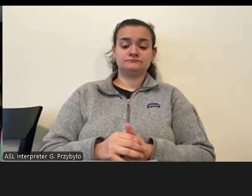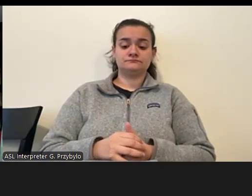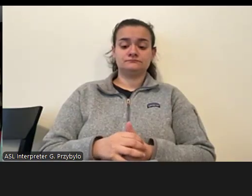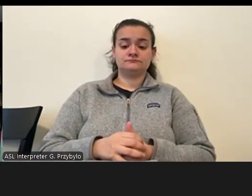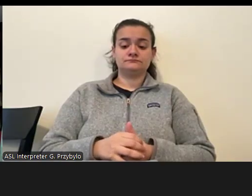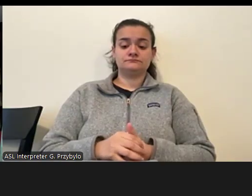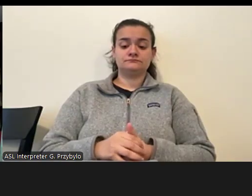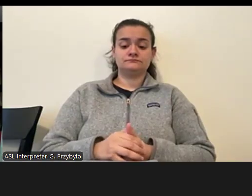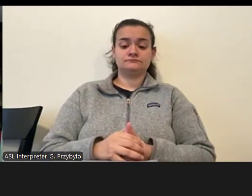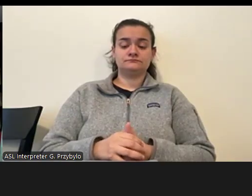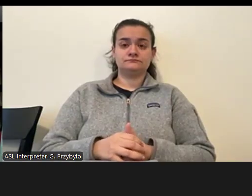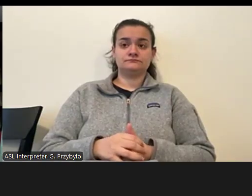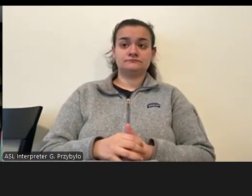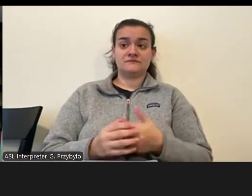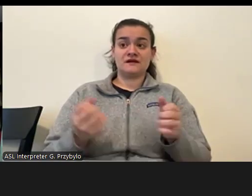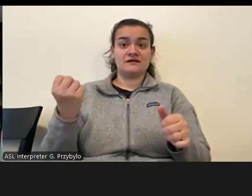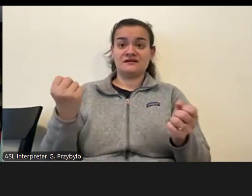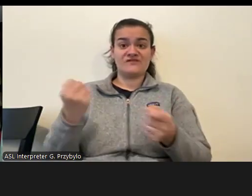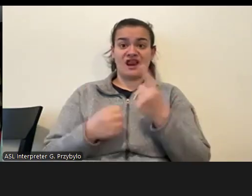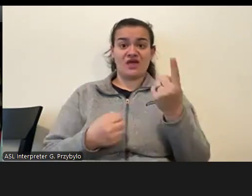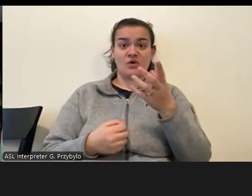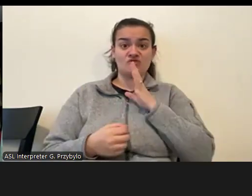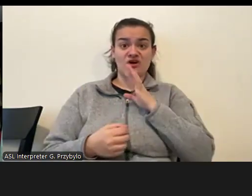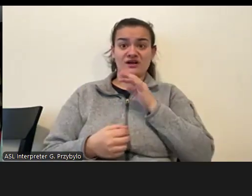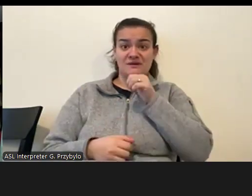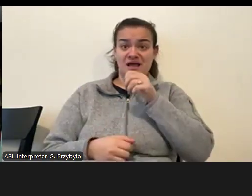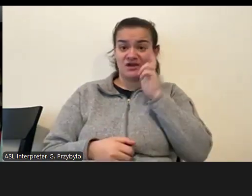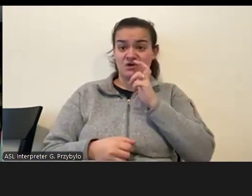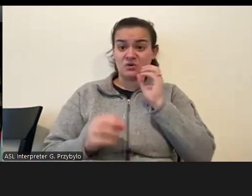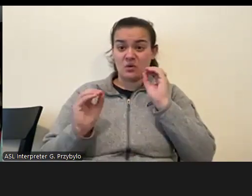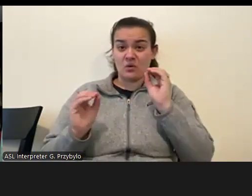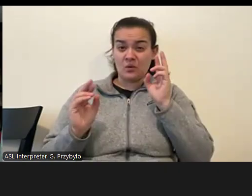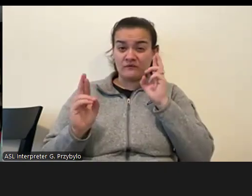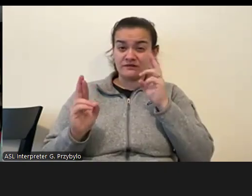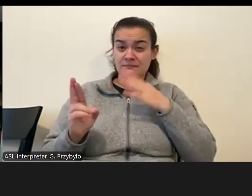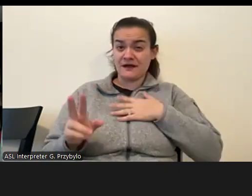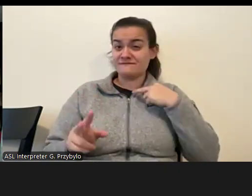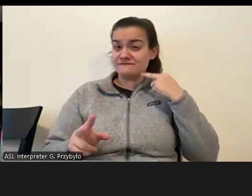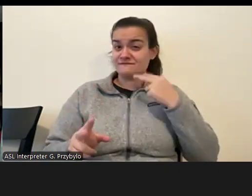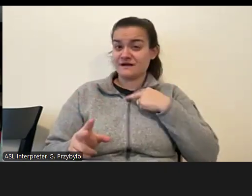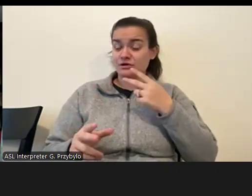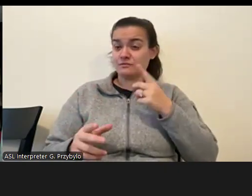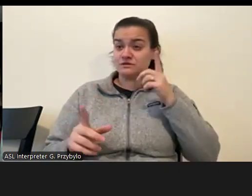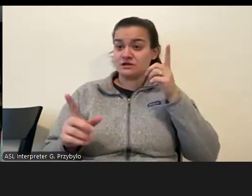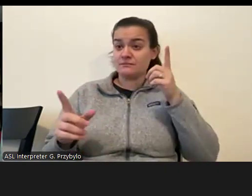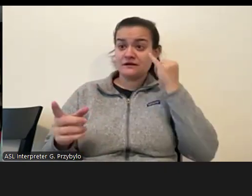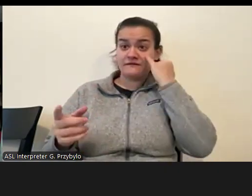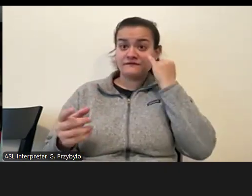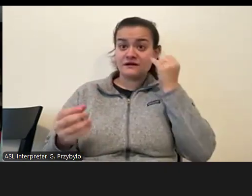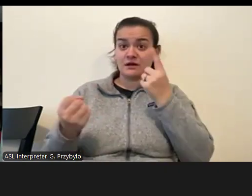Okay, if anybody is talking, I'm not hearing. Hopefully my volume is up enough. Anybody want to say something just to know I'm